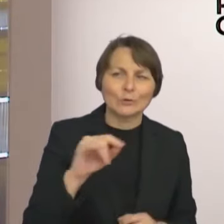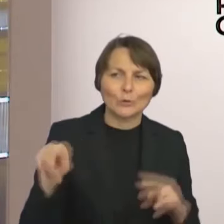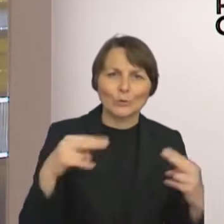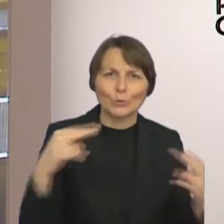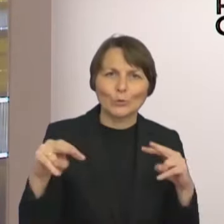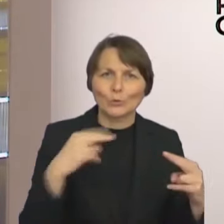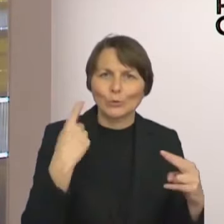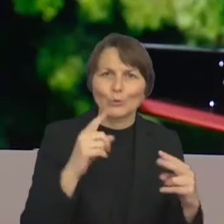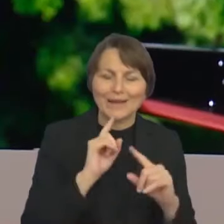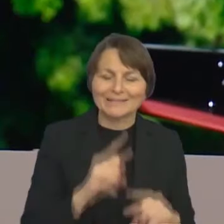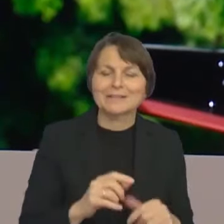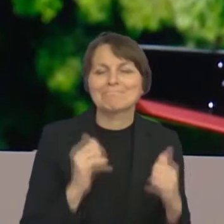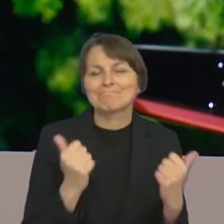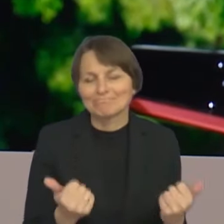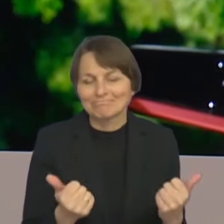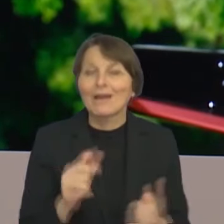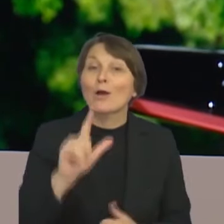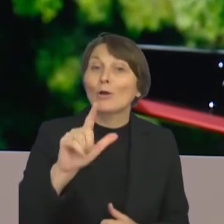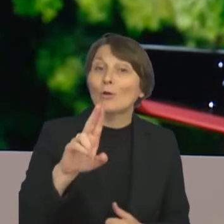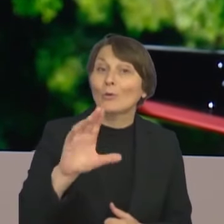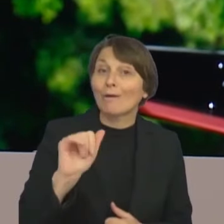Luca De Meo, you know,